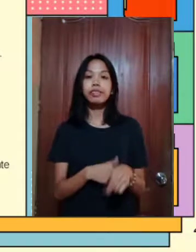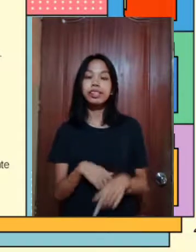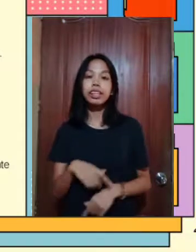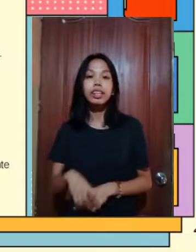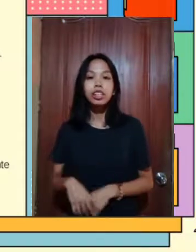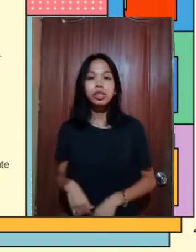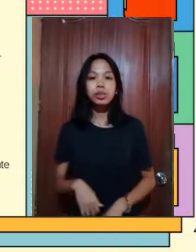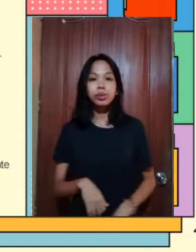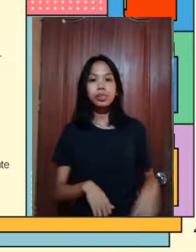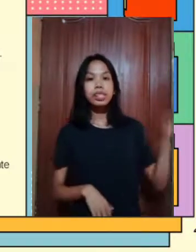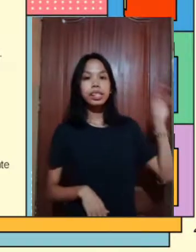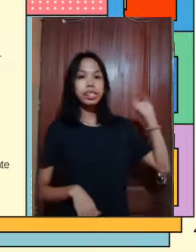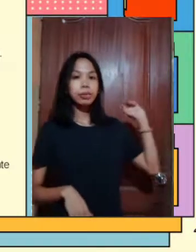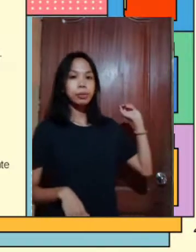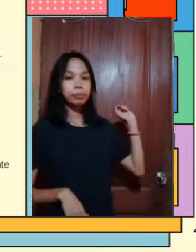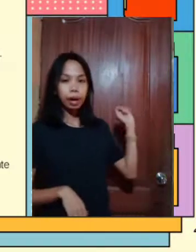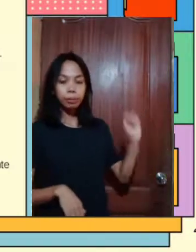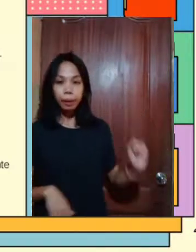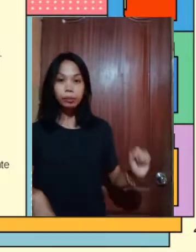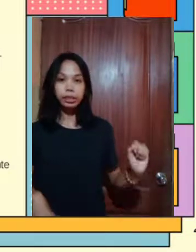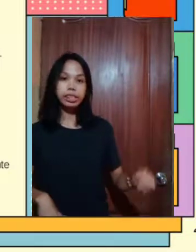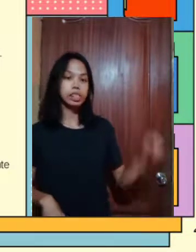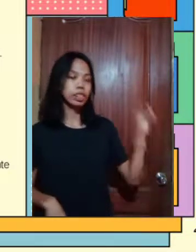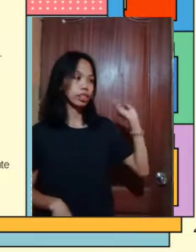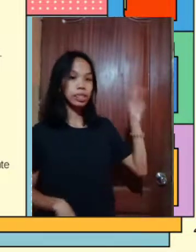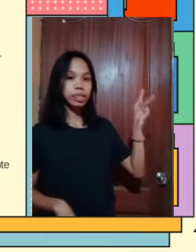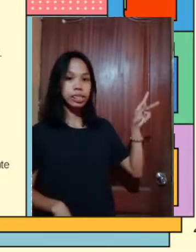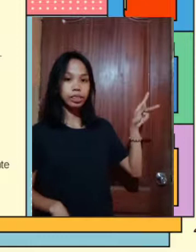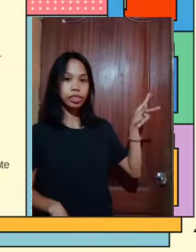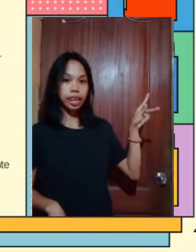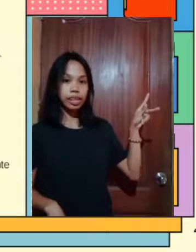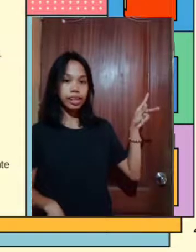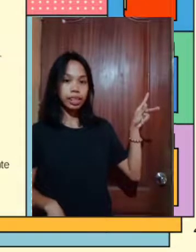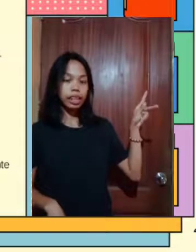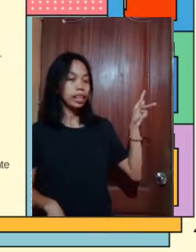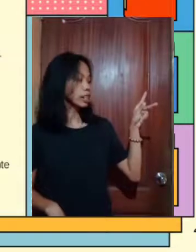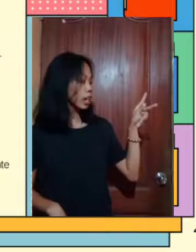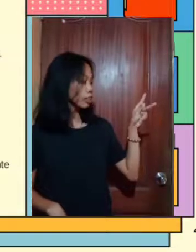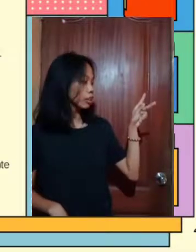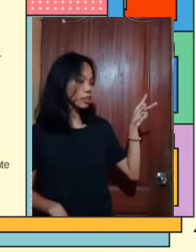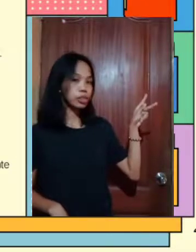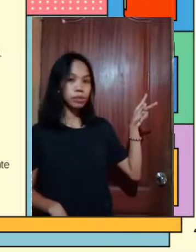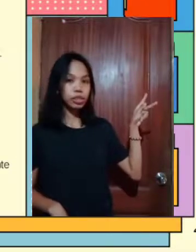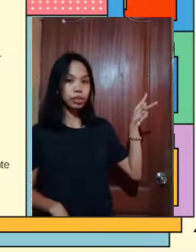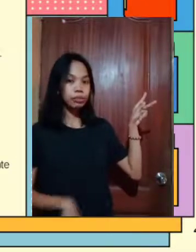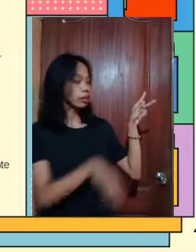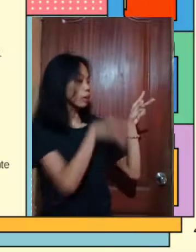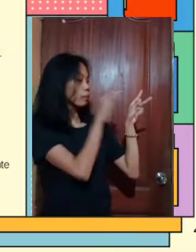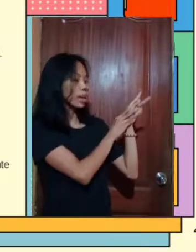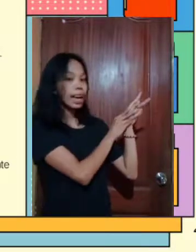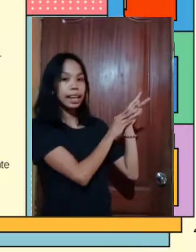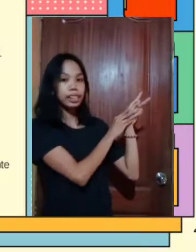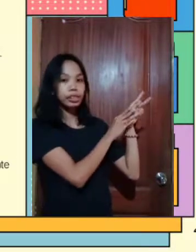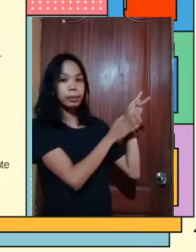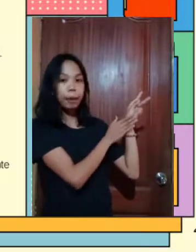they are facing. So this is an example of palm orientation. So this is letter K, and as you observe,